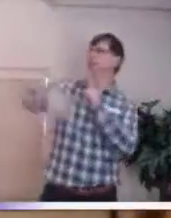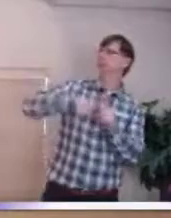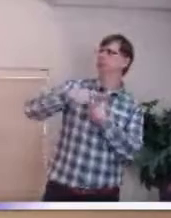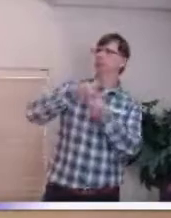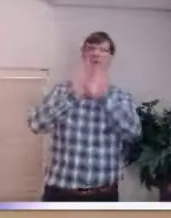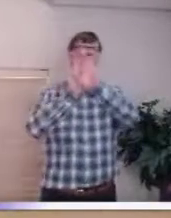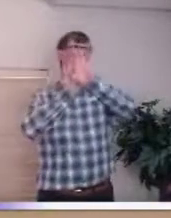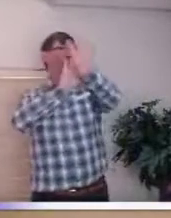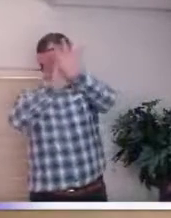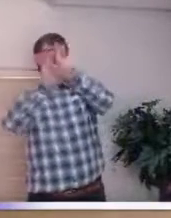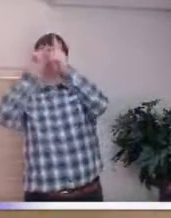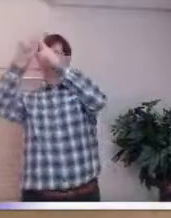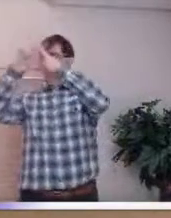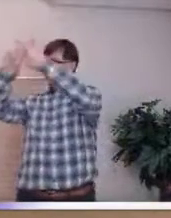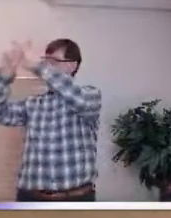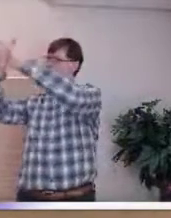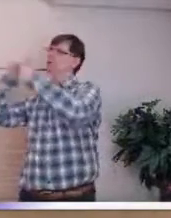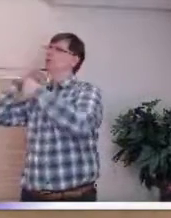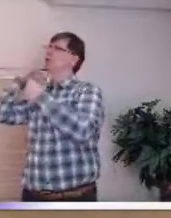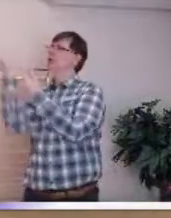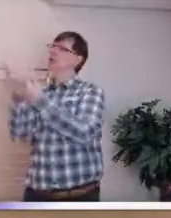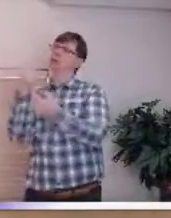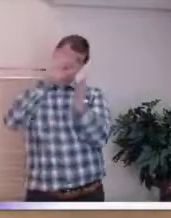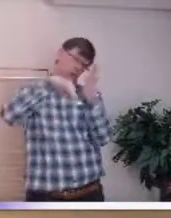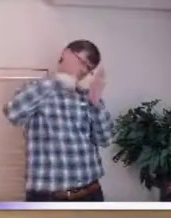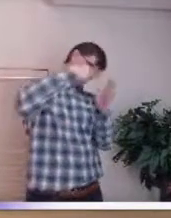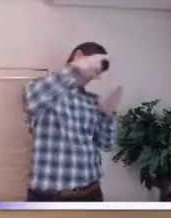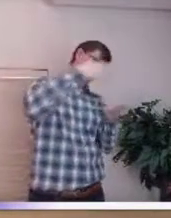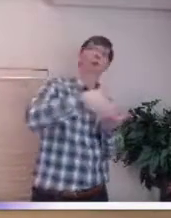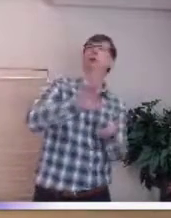avoid that by doing some very simple things.